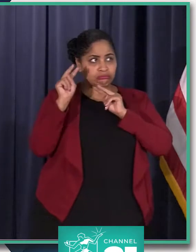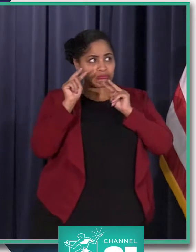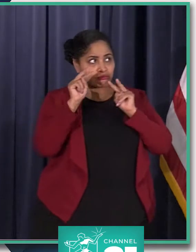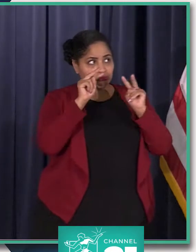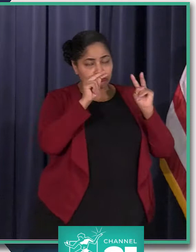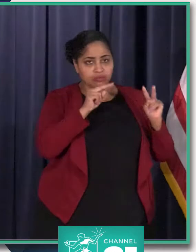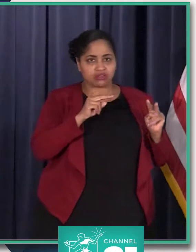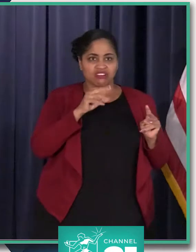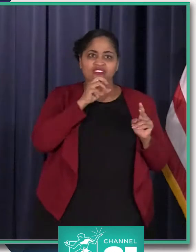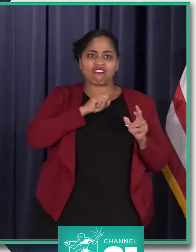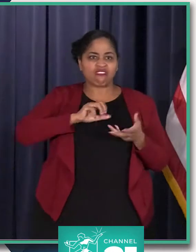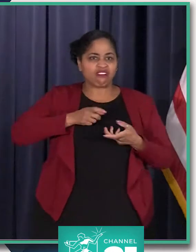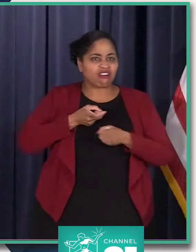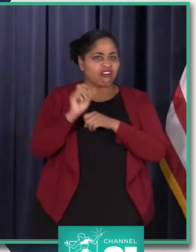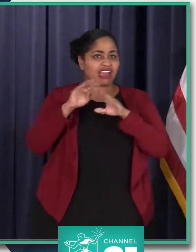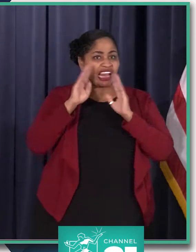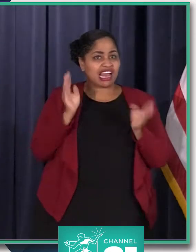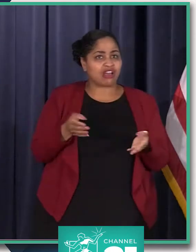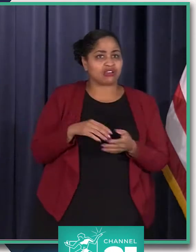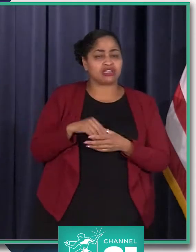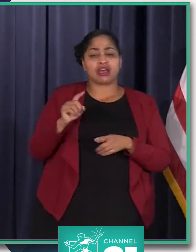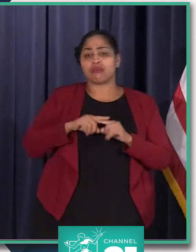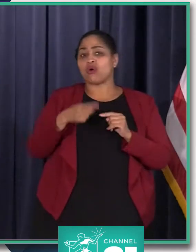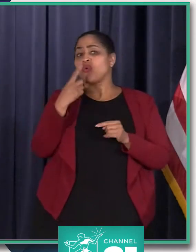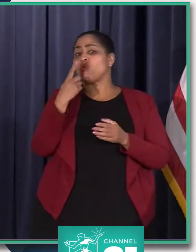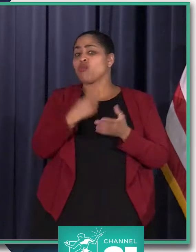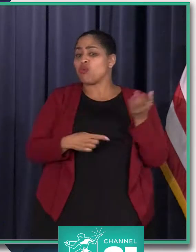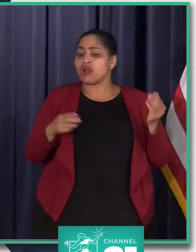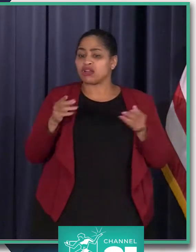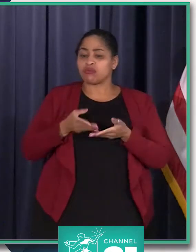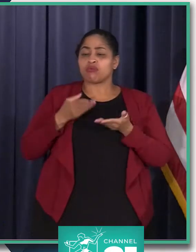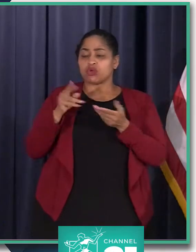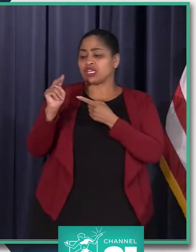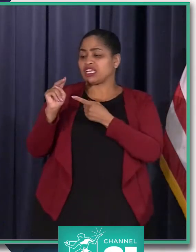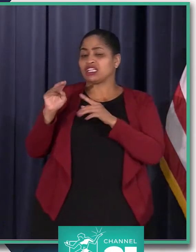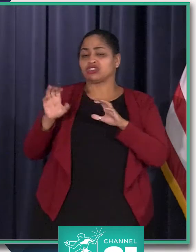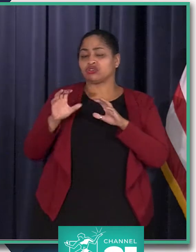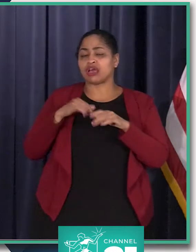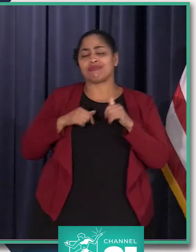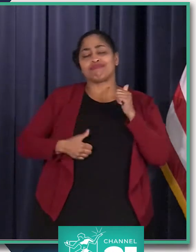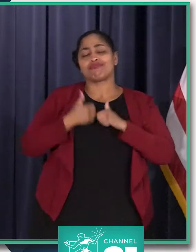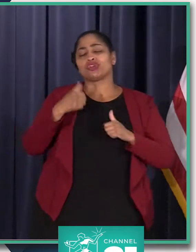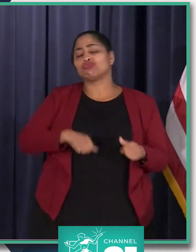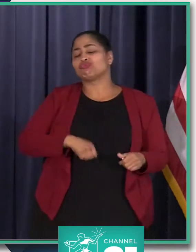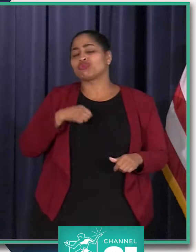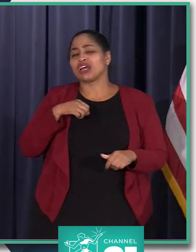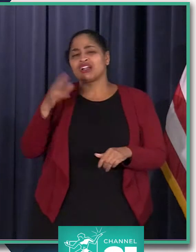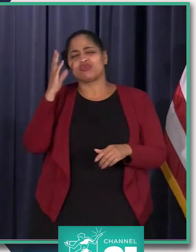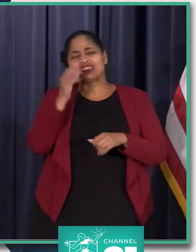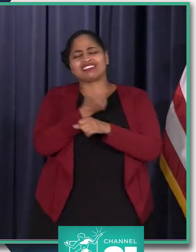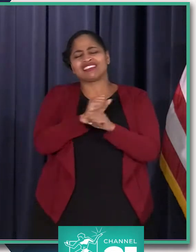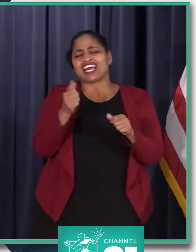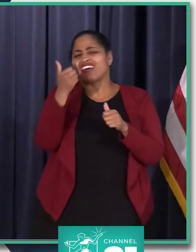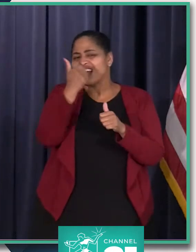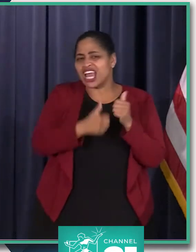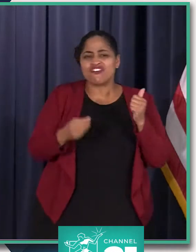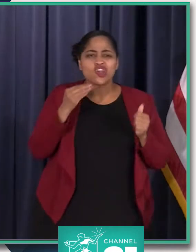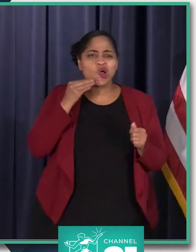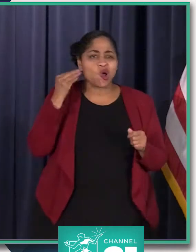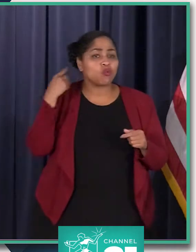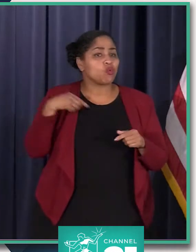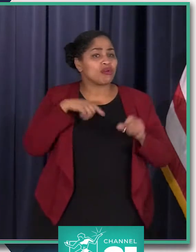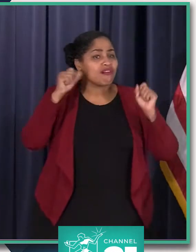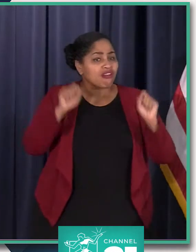neighborhoods. But here's the thing that Proposal N does that I am most proud of. It's going to save every house that we can